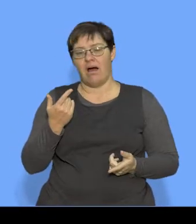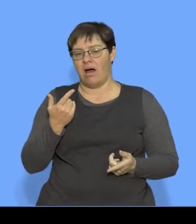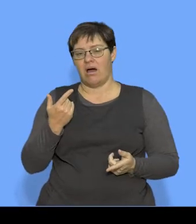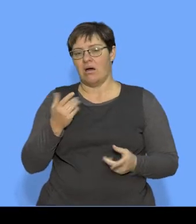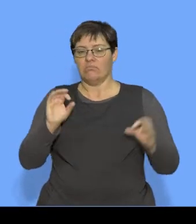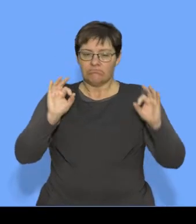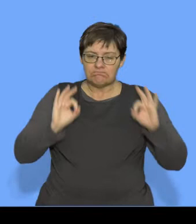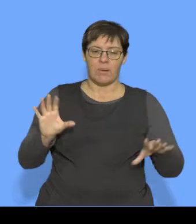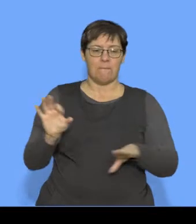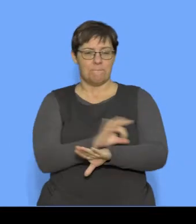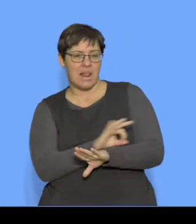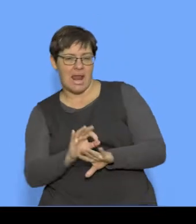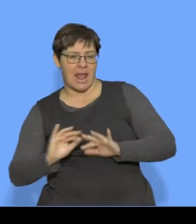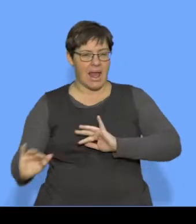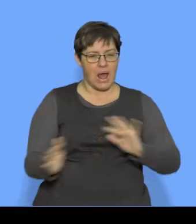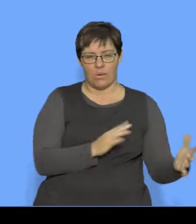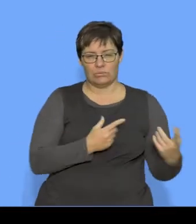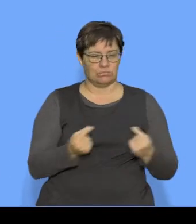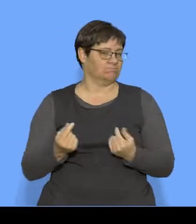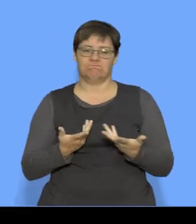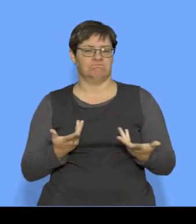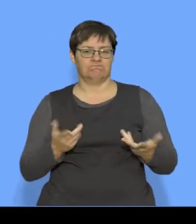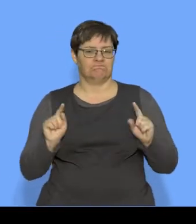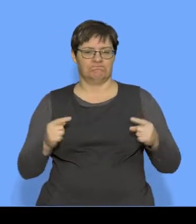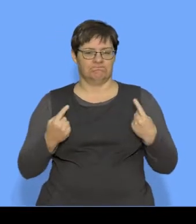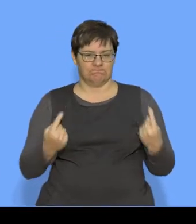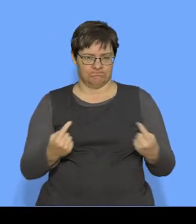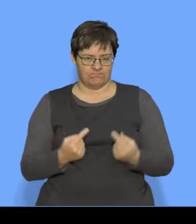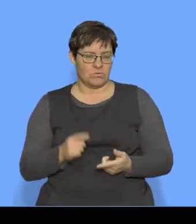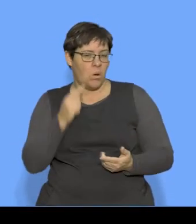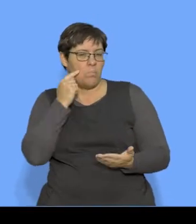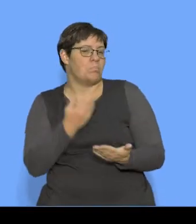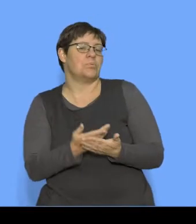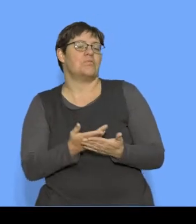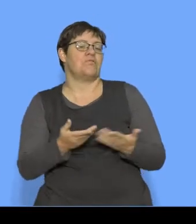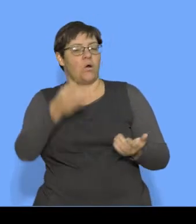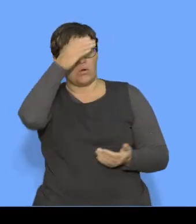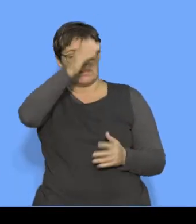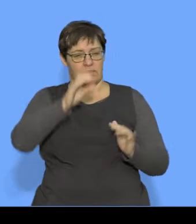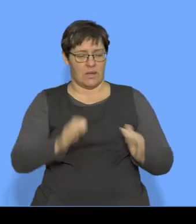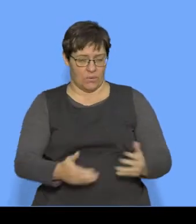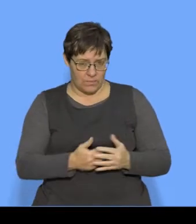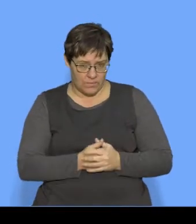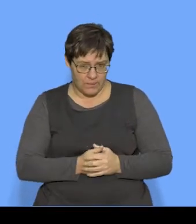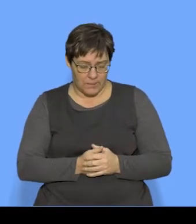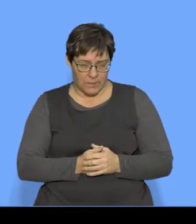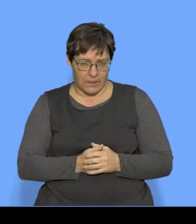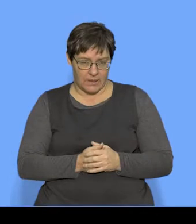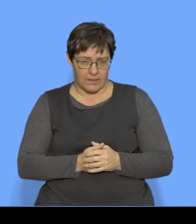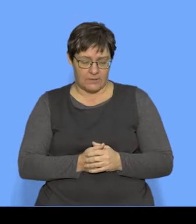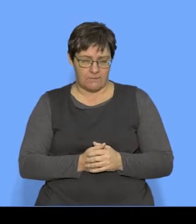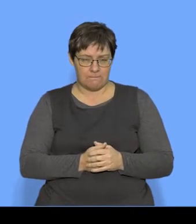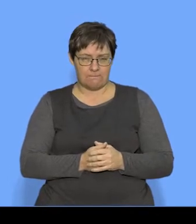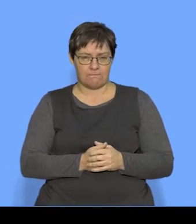a proper plan of action in terms of how to prove this concept of